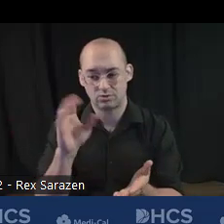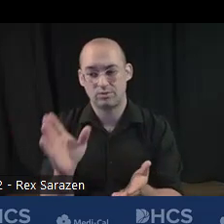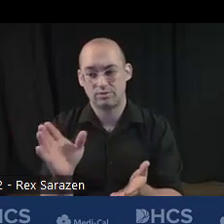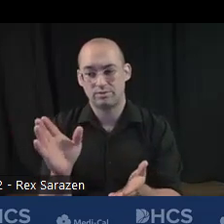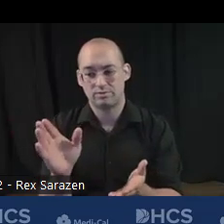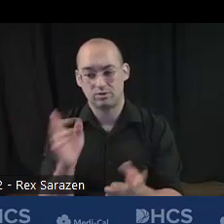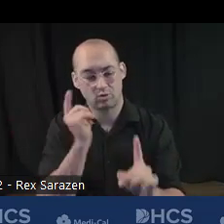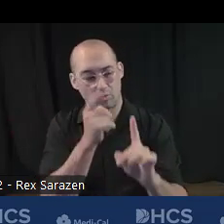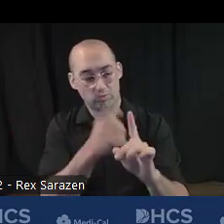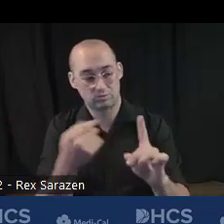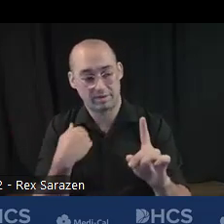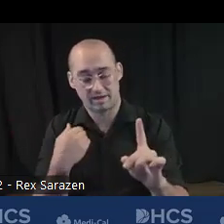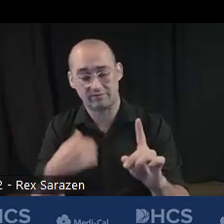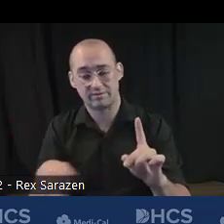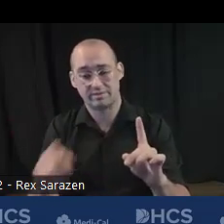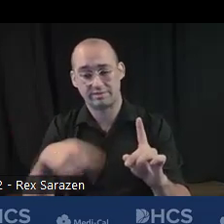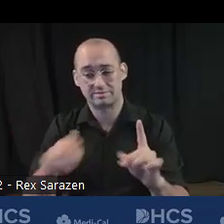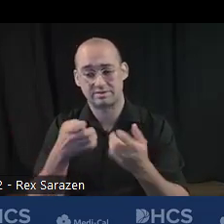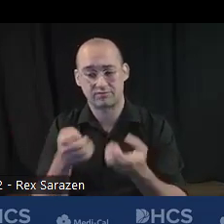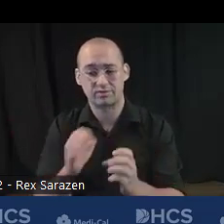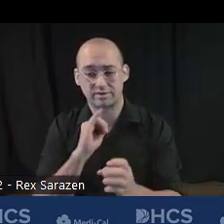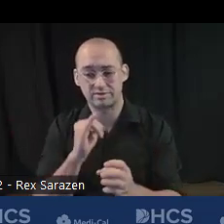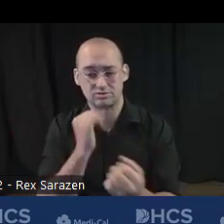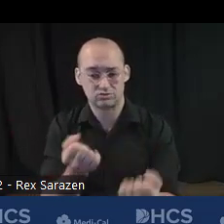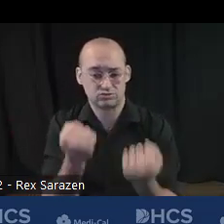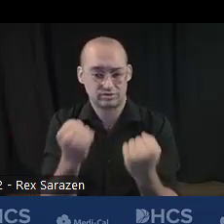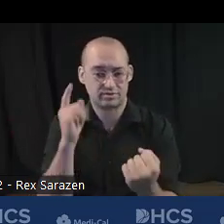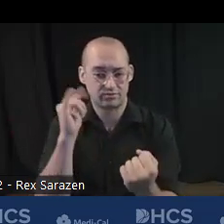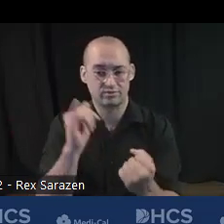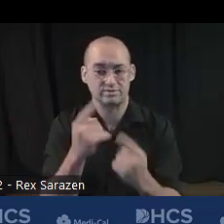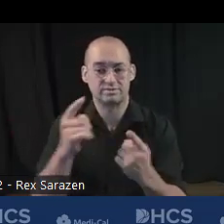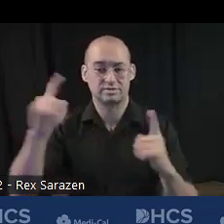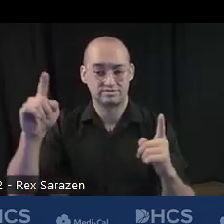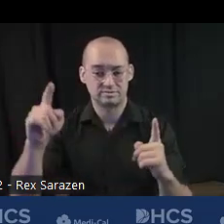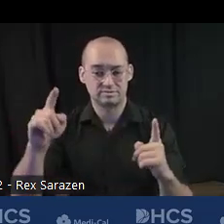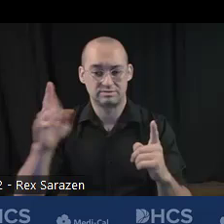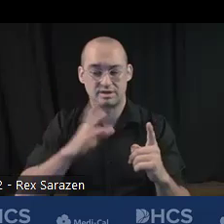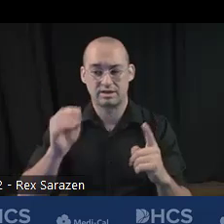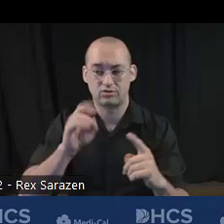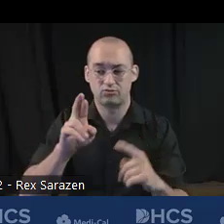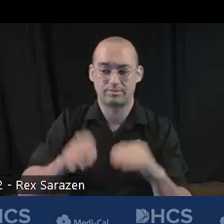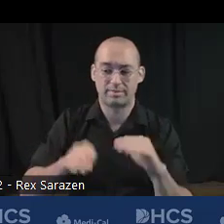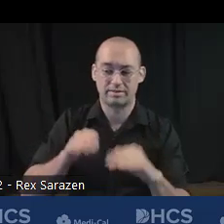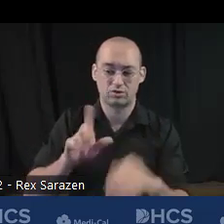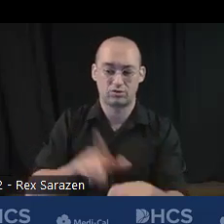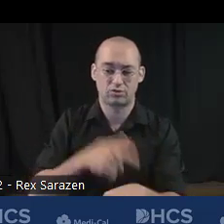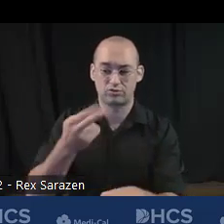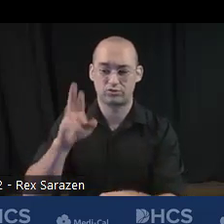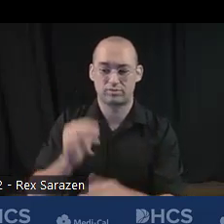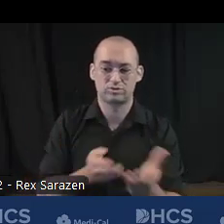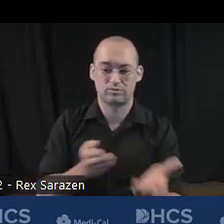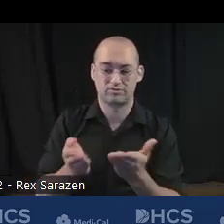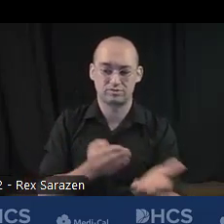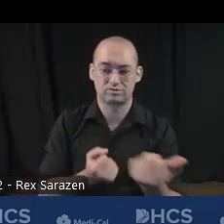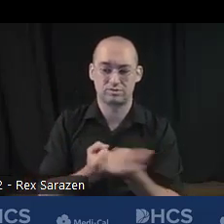goals that we have in this effort are strengthening California's success in rebalancing its long-term services and support system towards